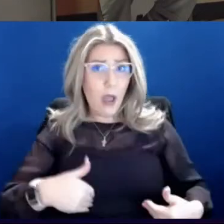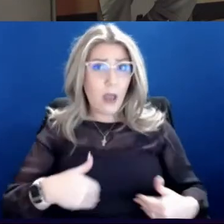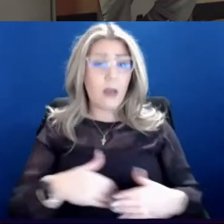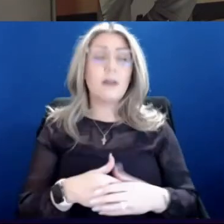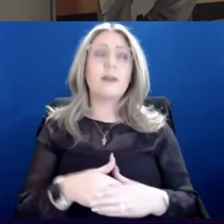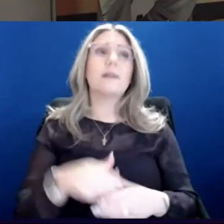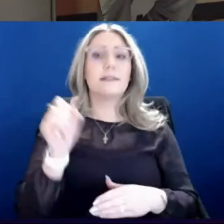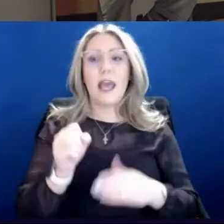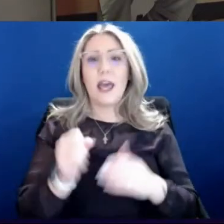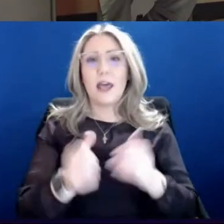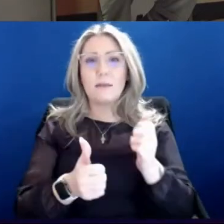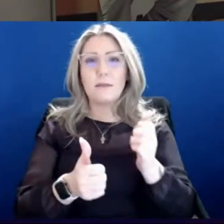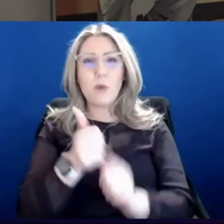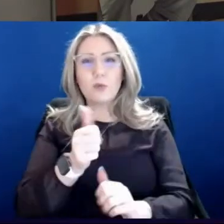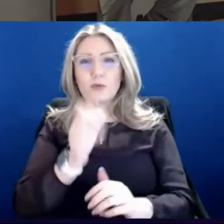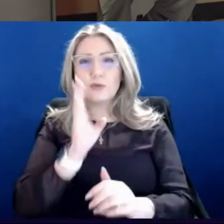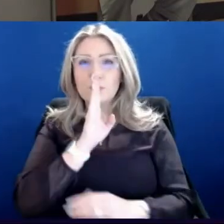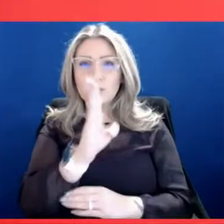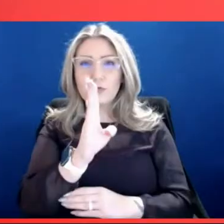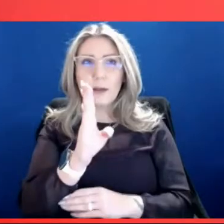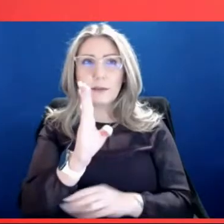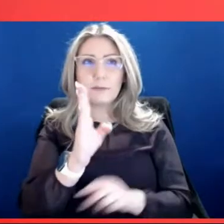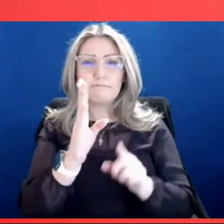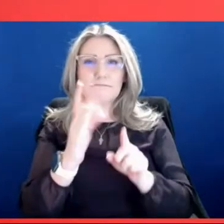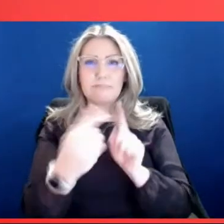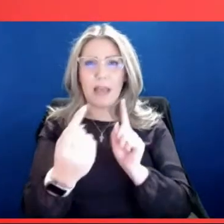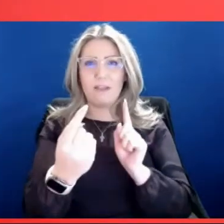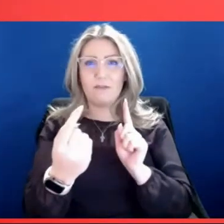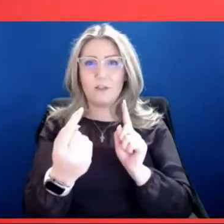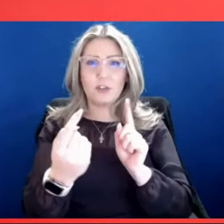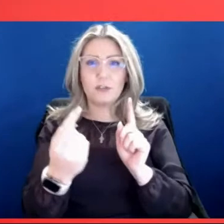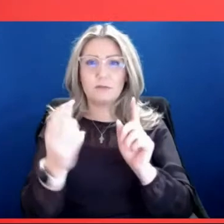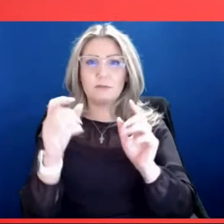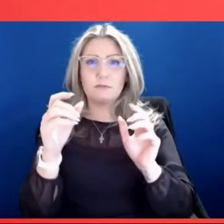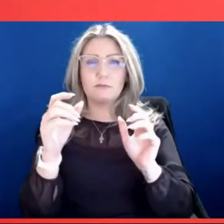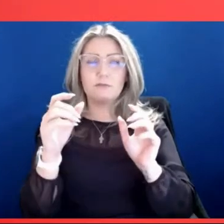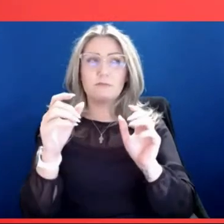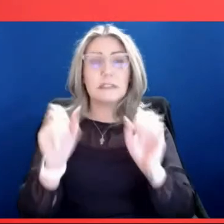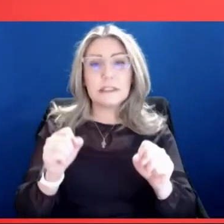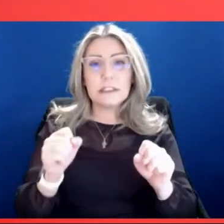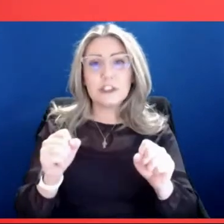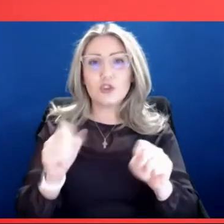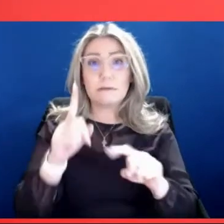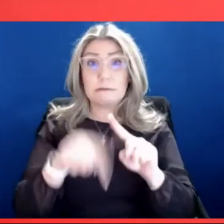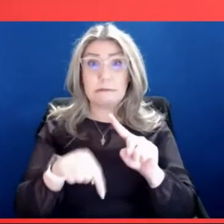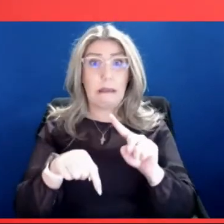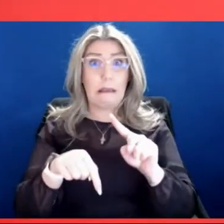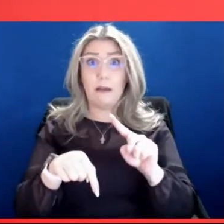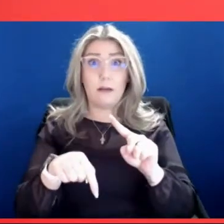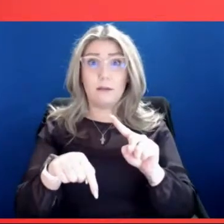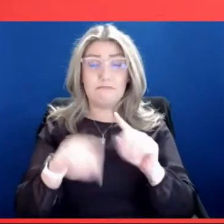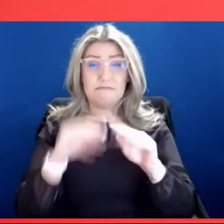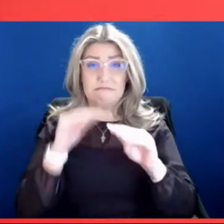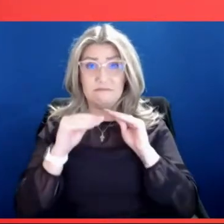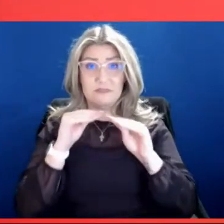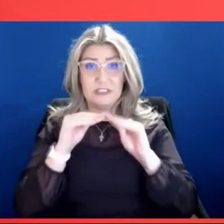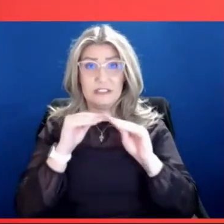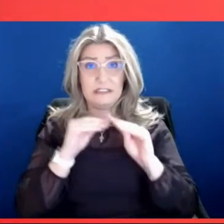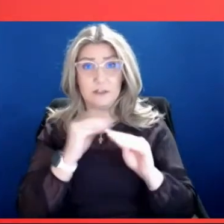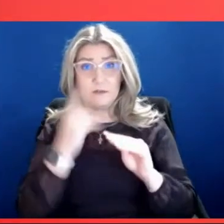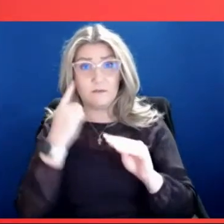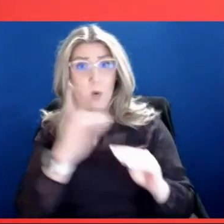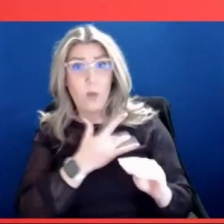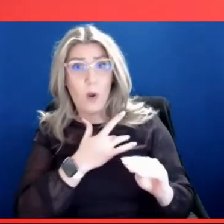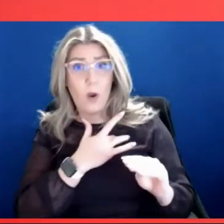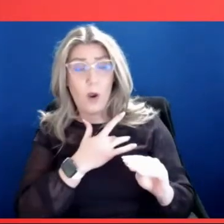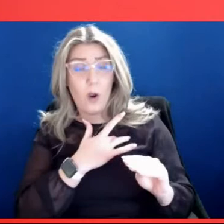direct, adverse, some potentially irreversible on the effect on the heart of anything. But Wow. it first